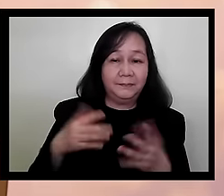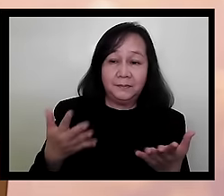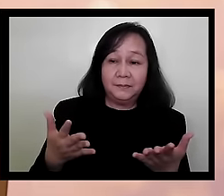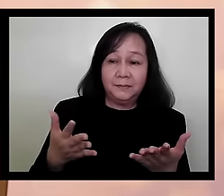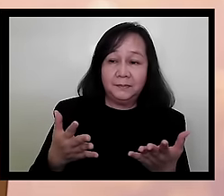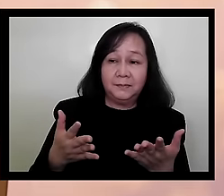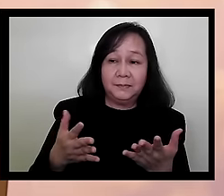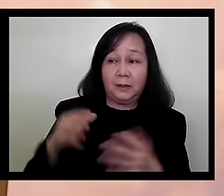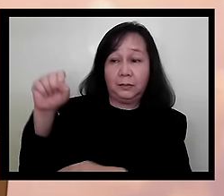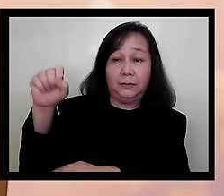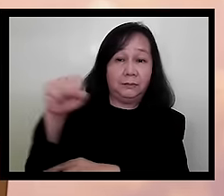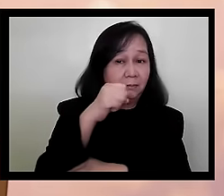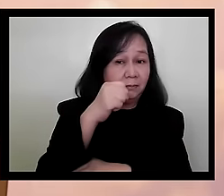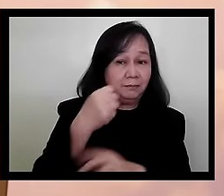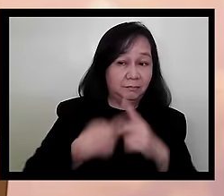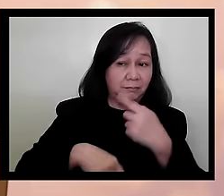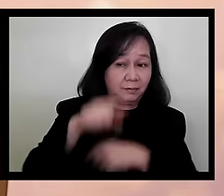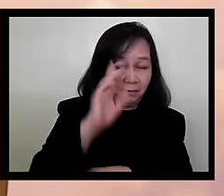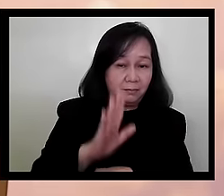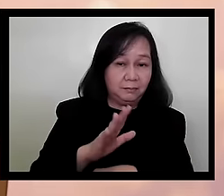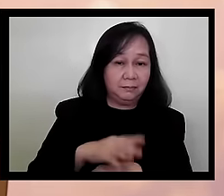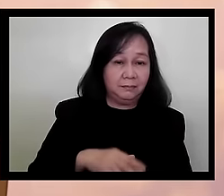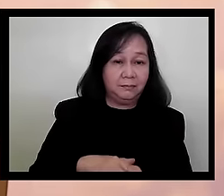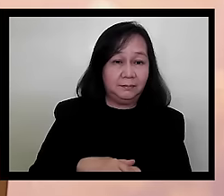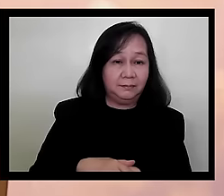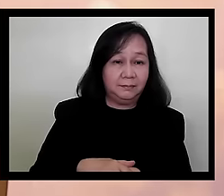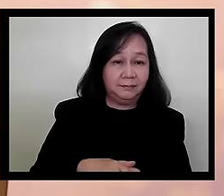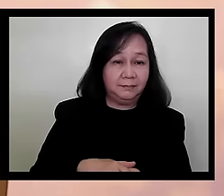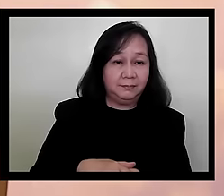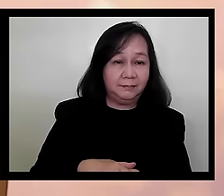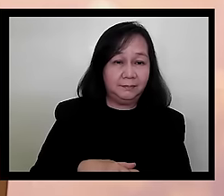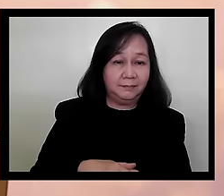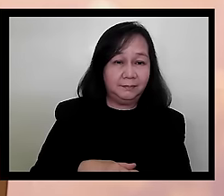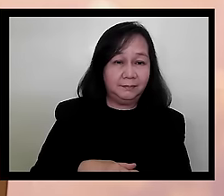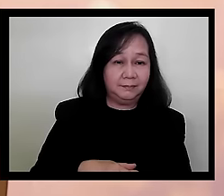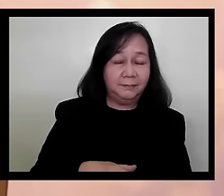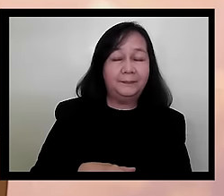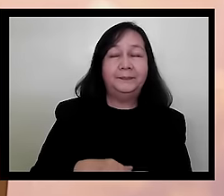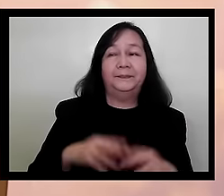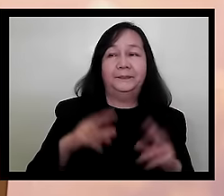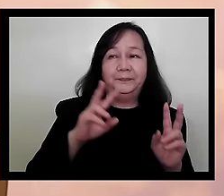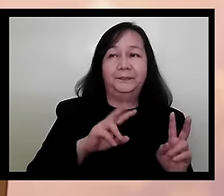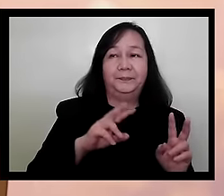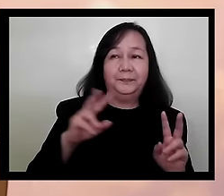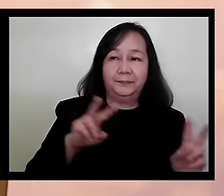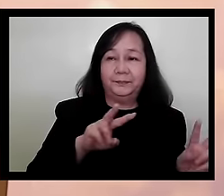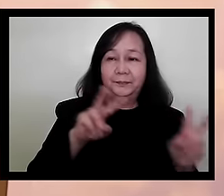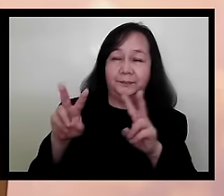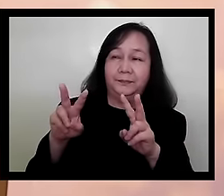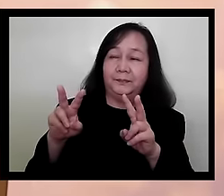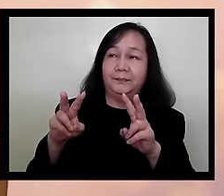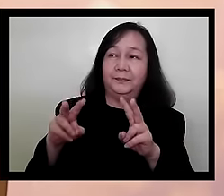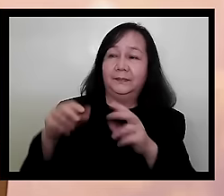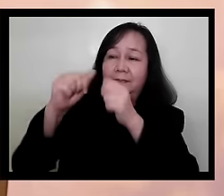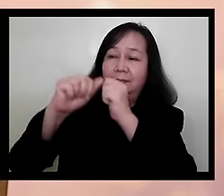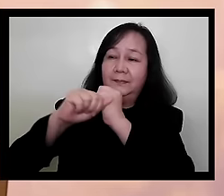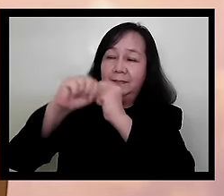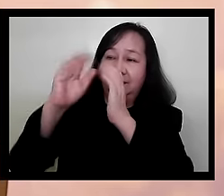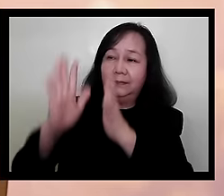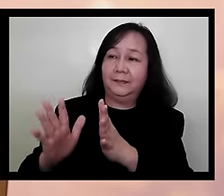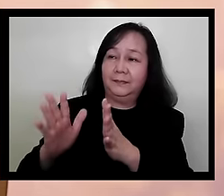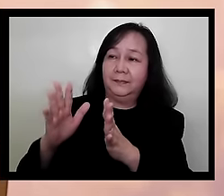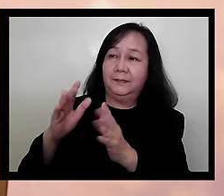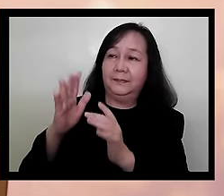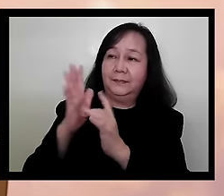to turn away from God turn to our Advocate and be persistent in